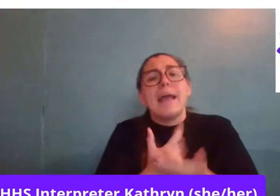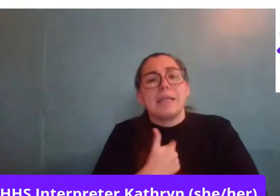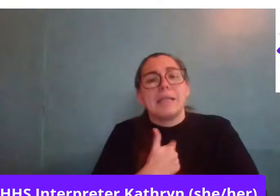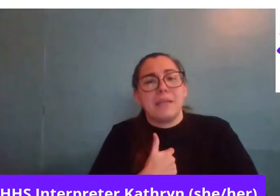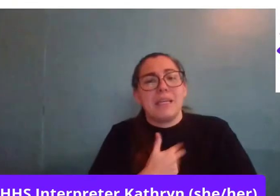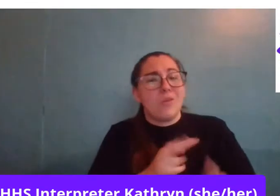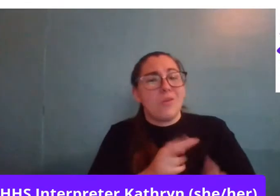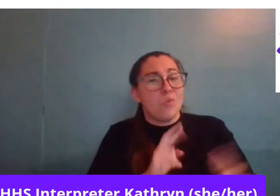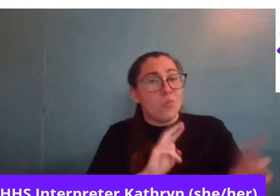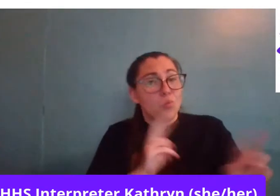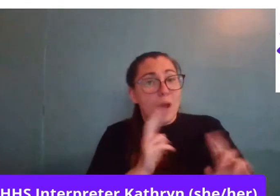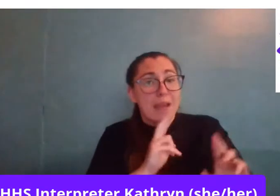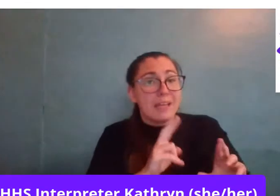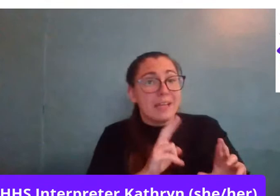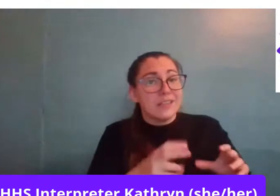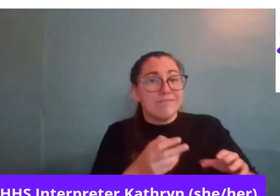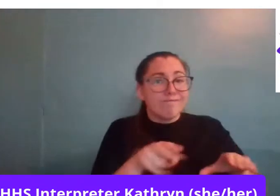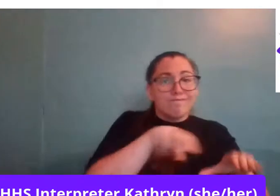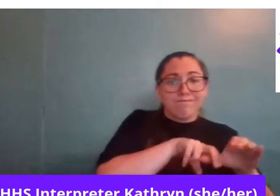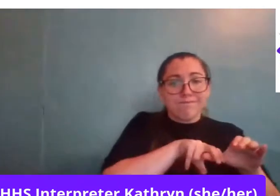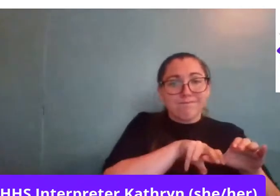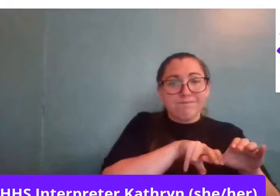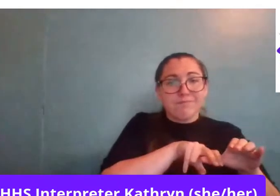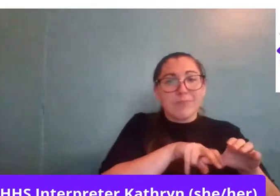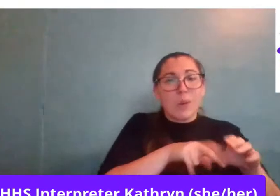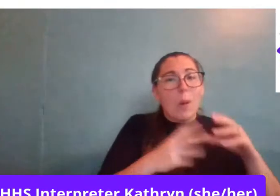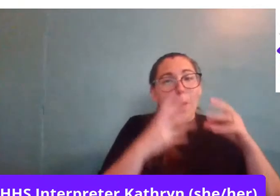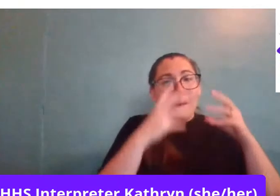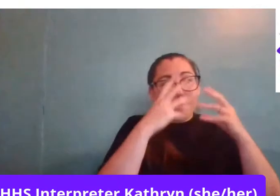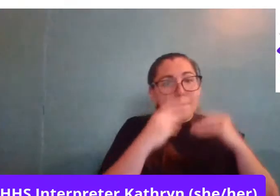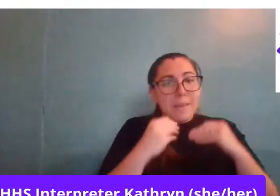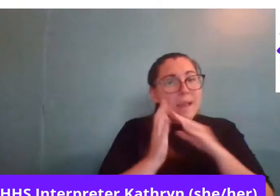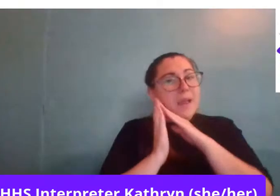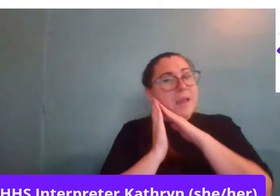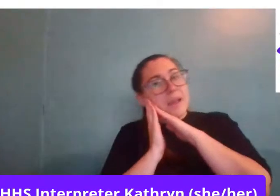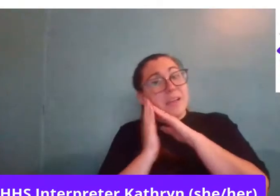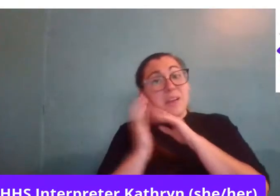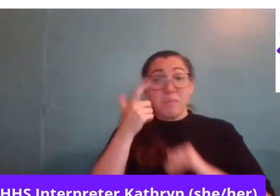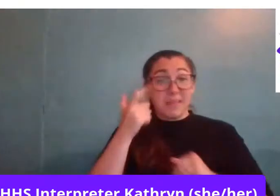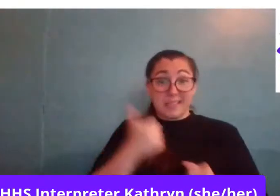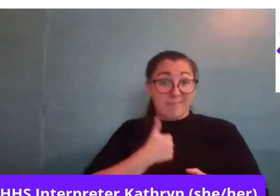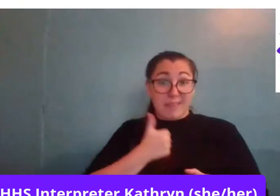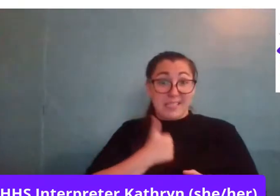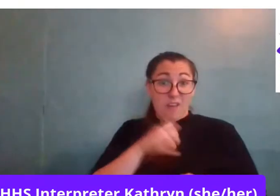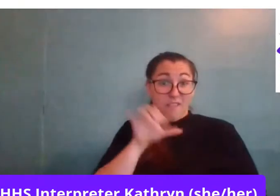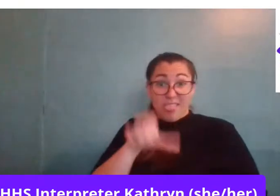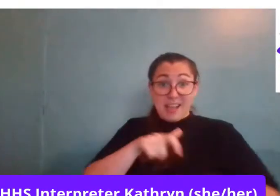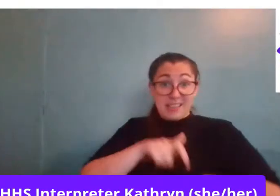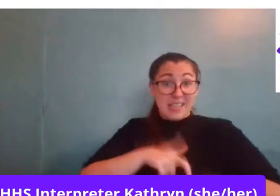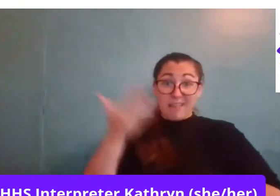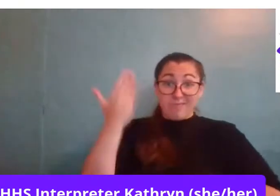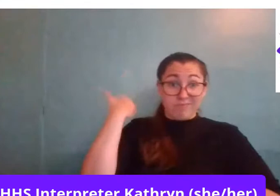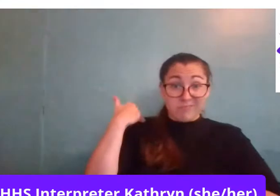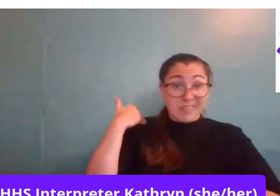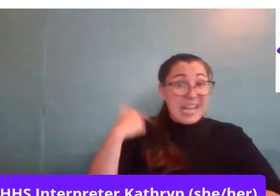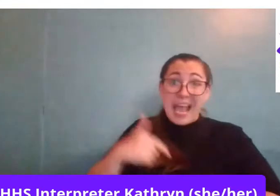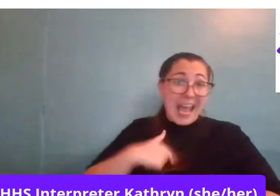me in the bed for the evening because I couldn't do anything for myself at that given time.